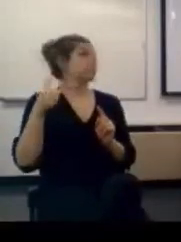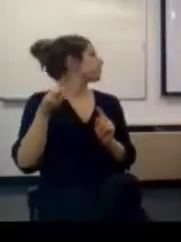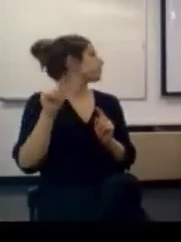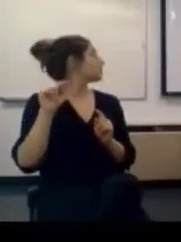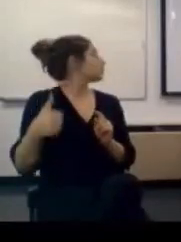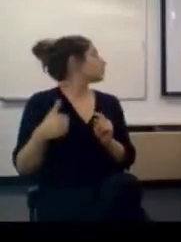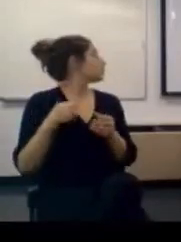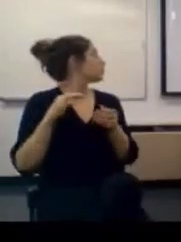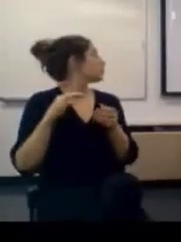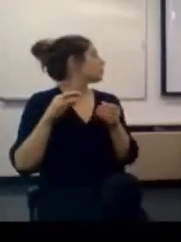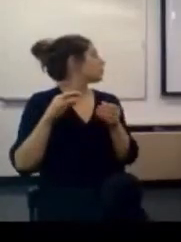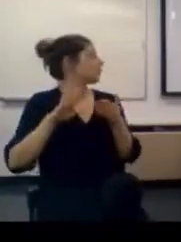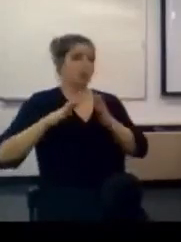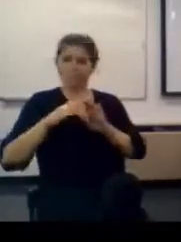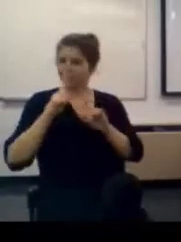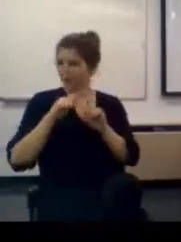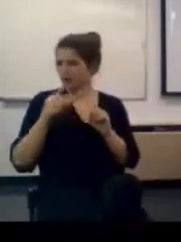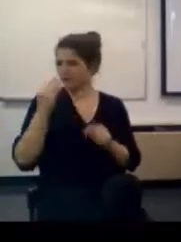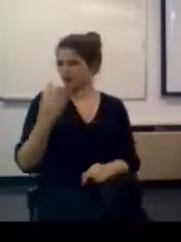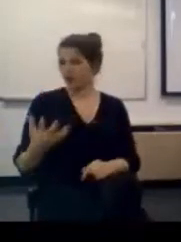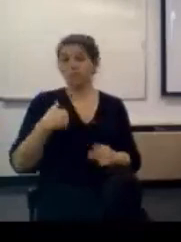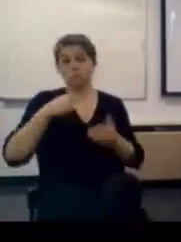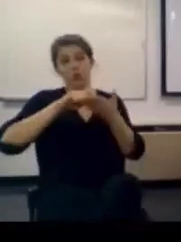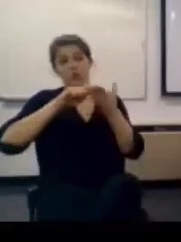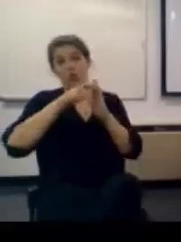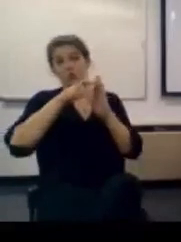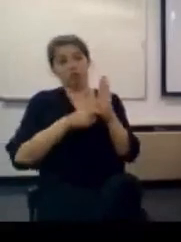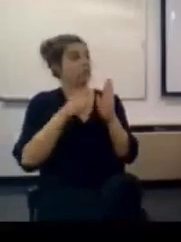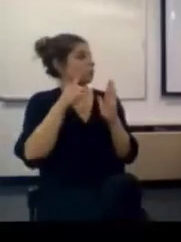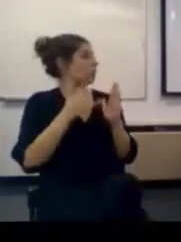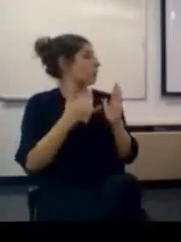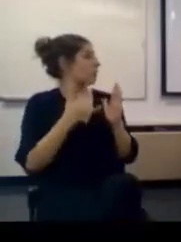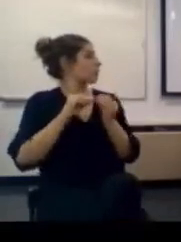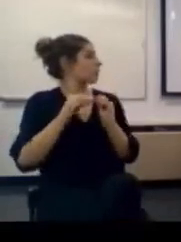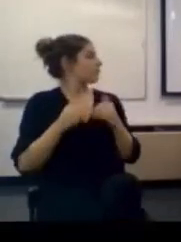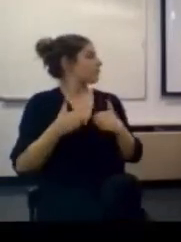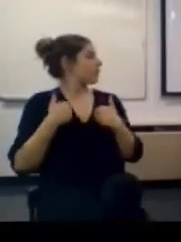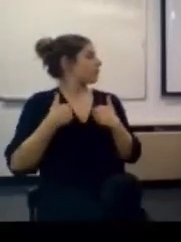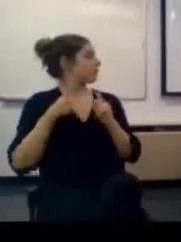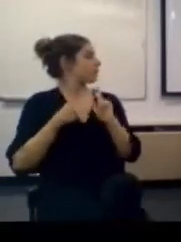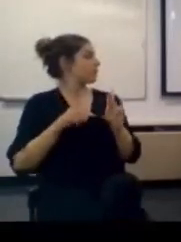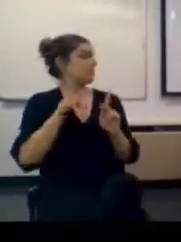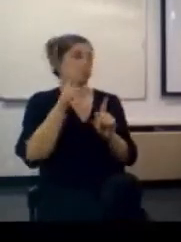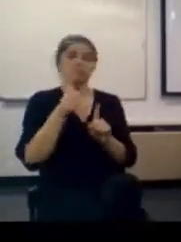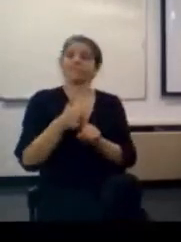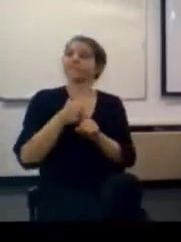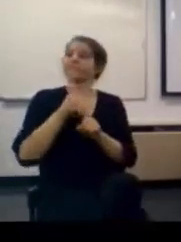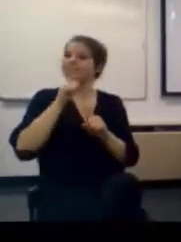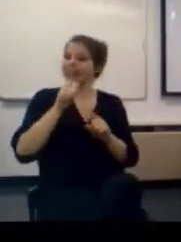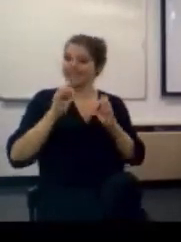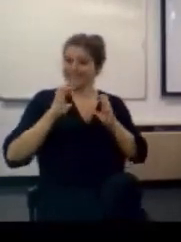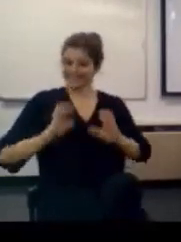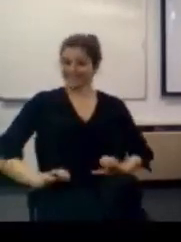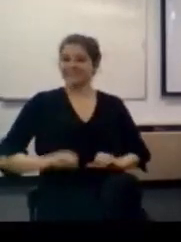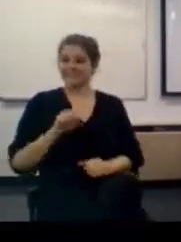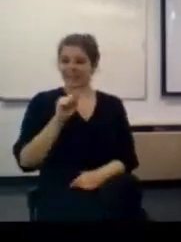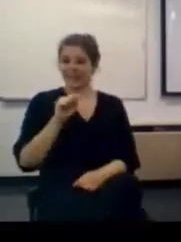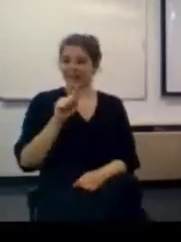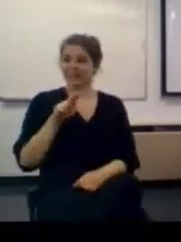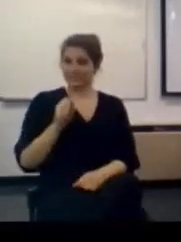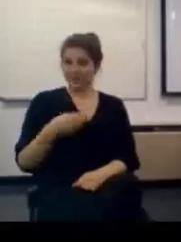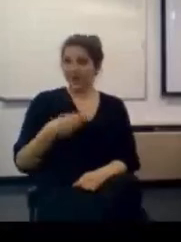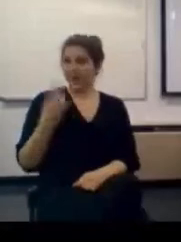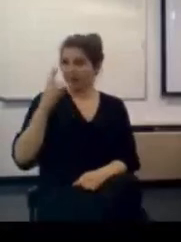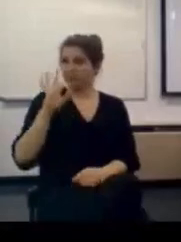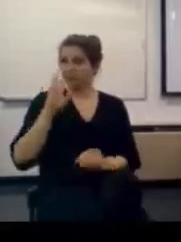number here is for the LGBTQ community, but I can tell you firsthand, and I'm writing an article about it, that the number of young people who have